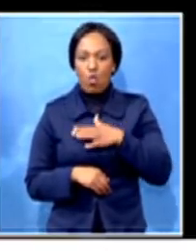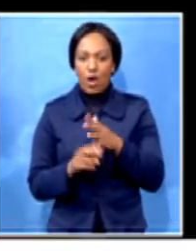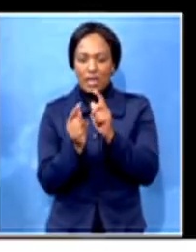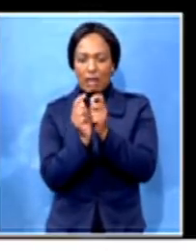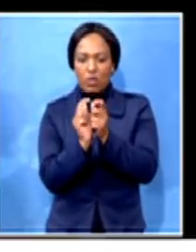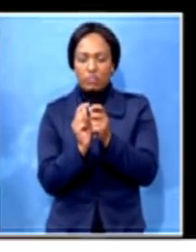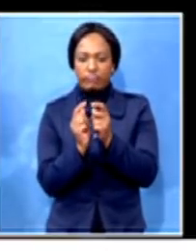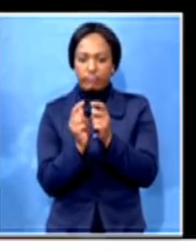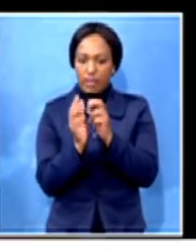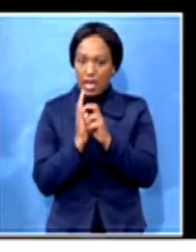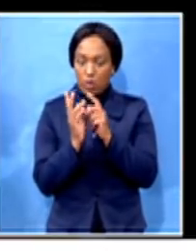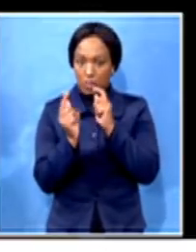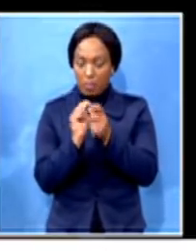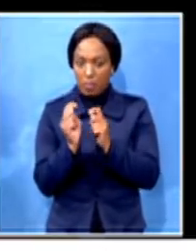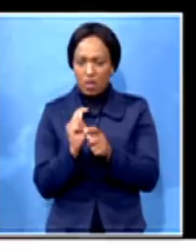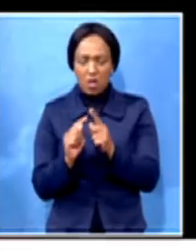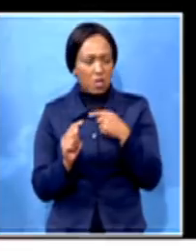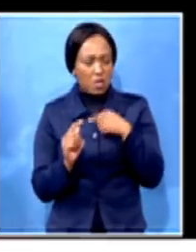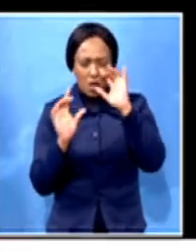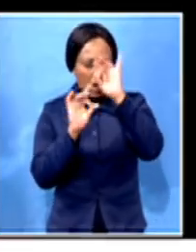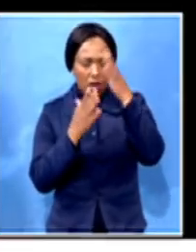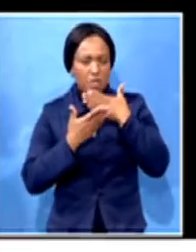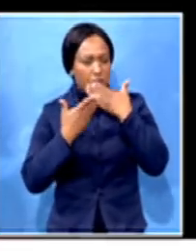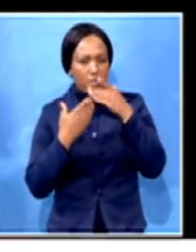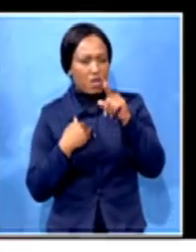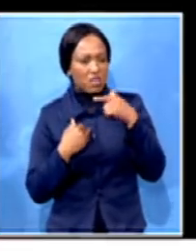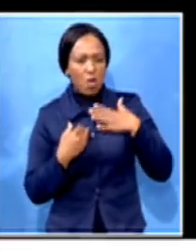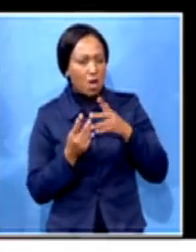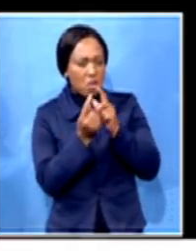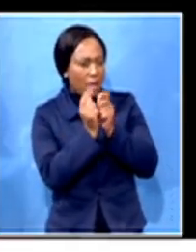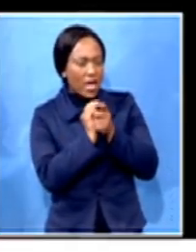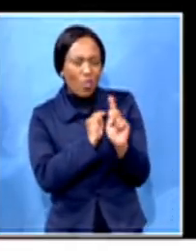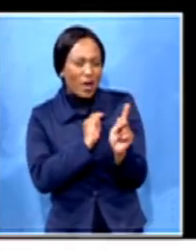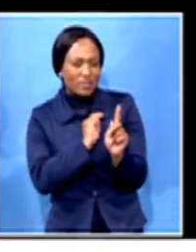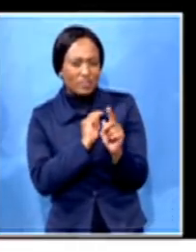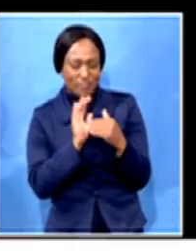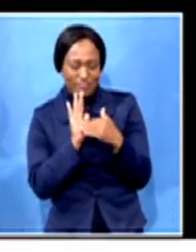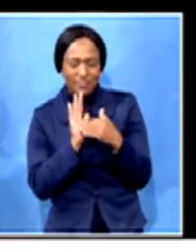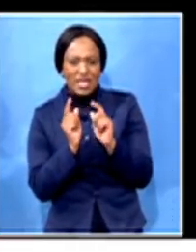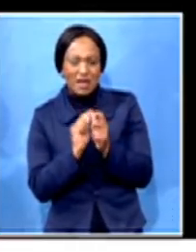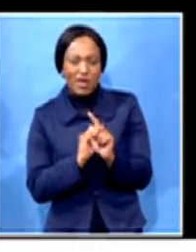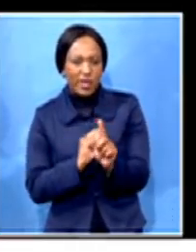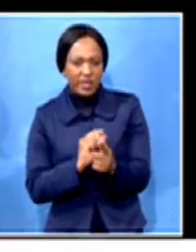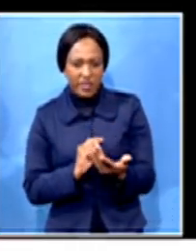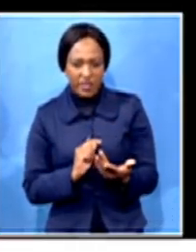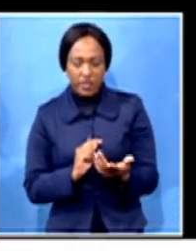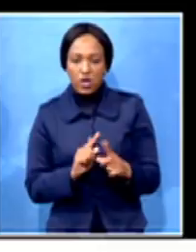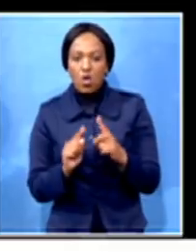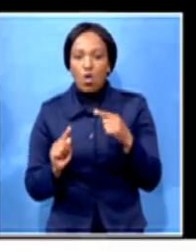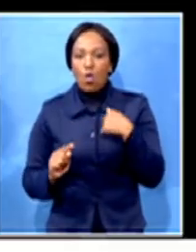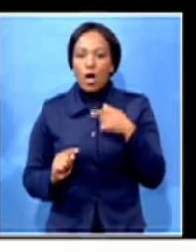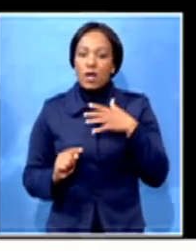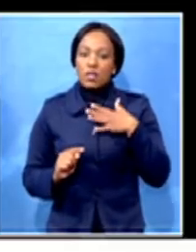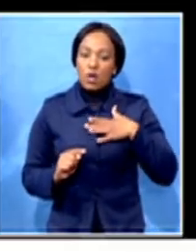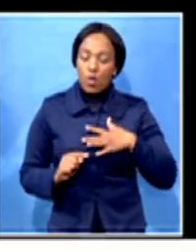28, it's still not particularly clear what it is that they want to amend. Some people have suggested that they want to be able to